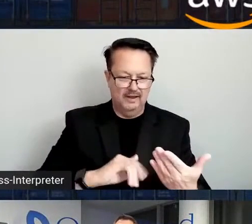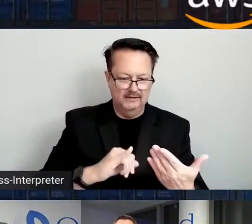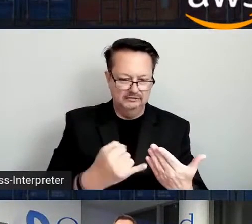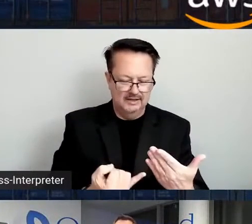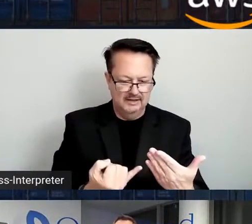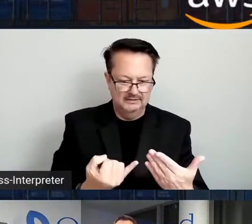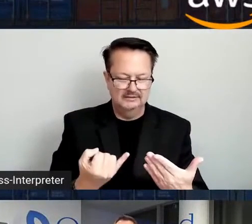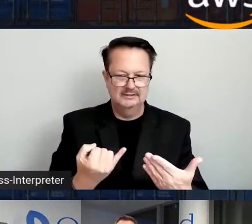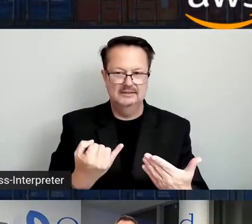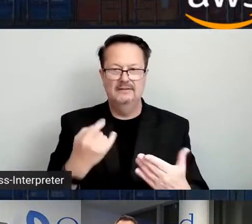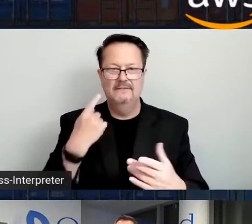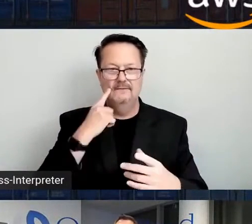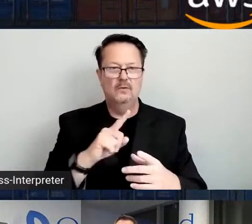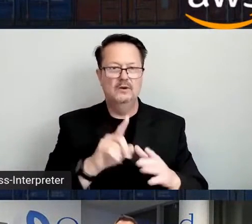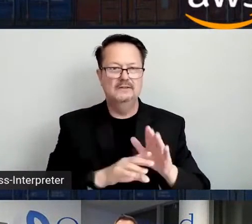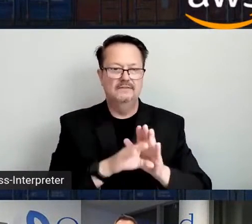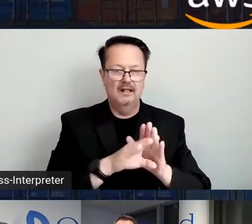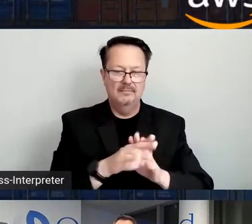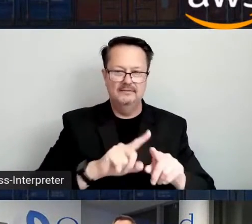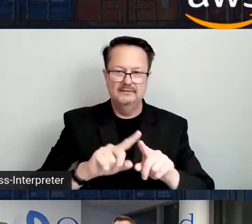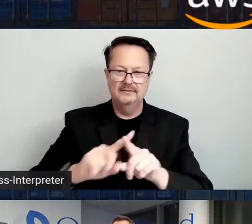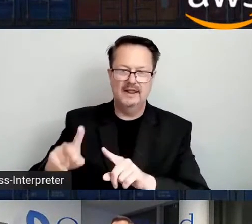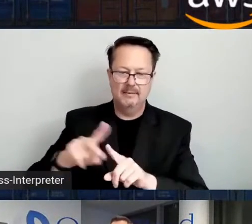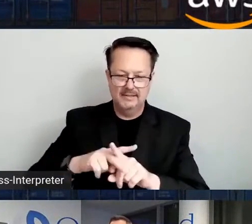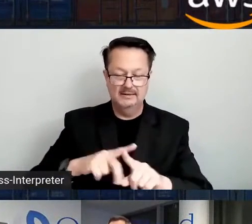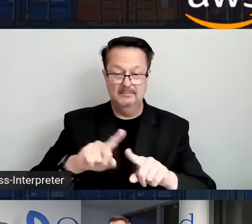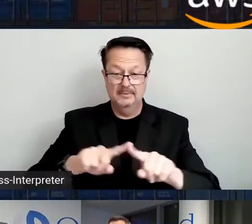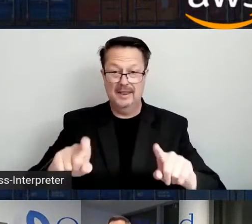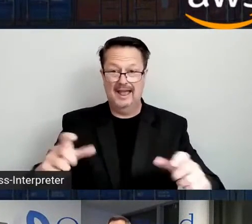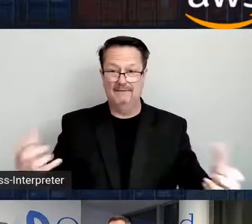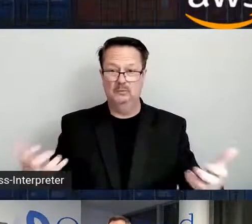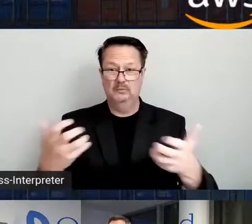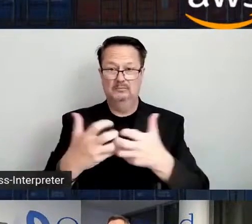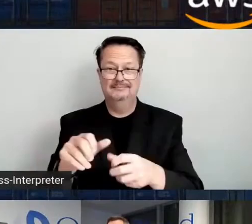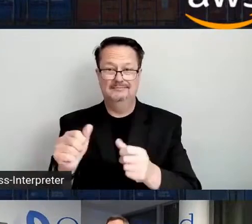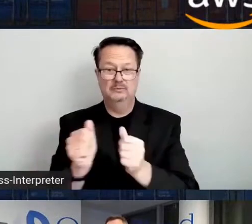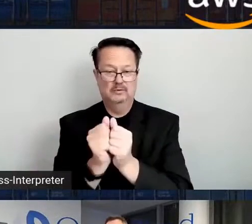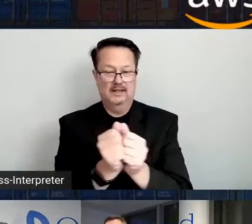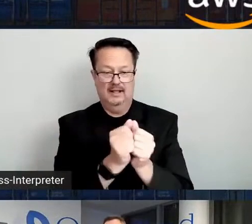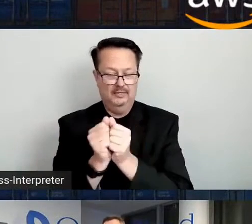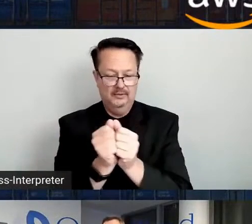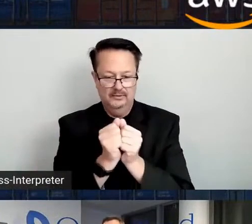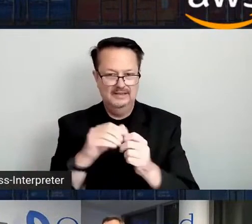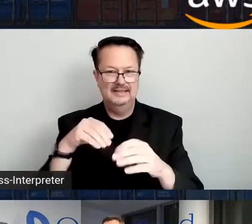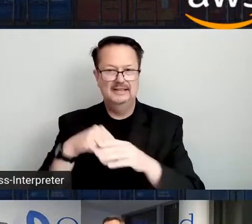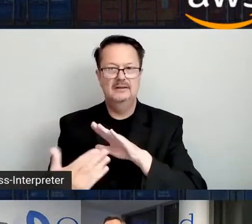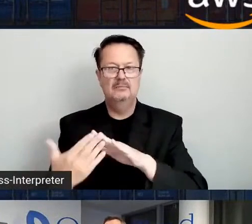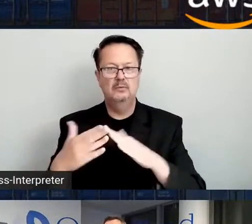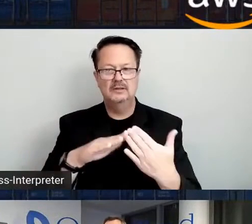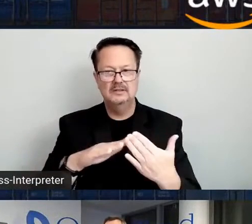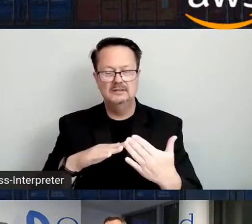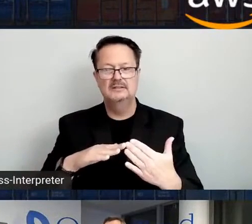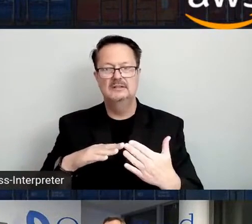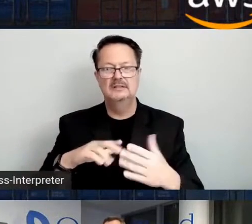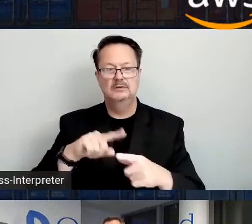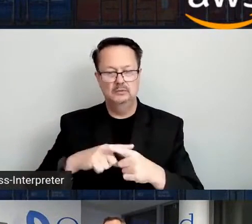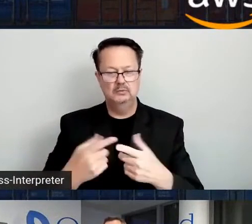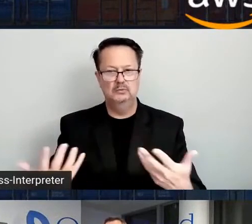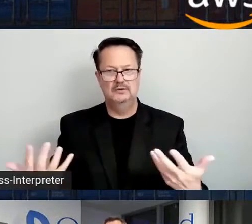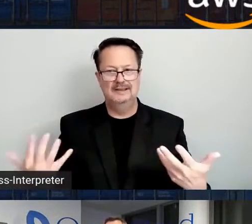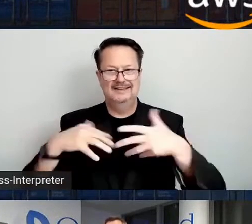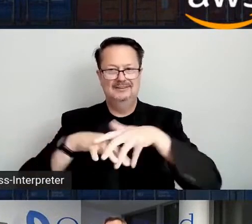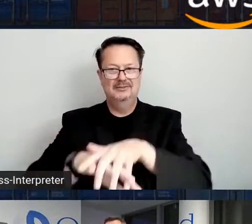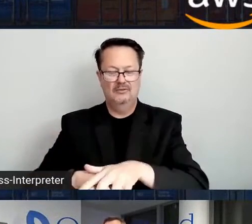of applications jointly together. And indeed, Kubernetes is enabling